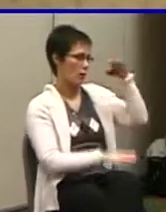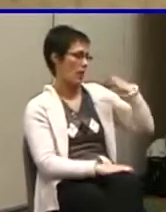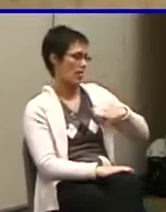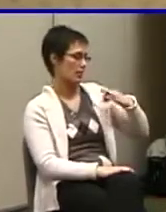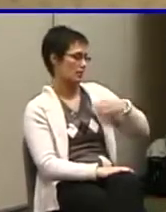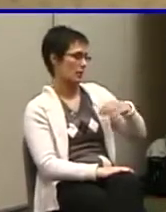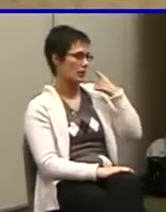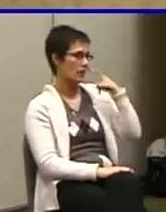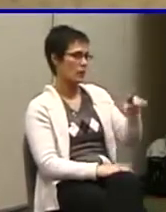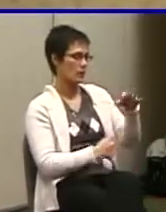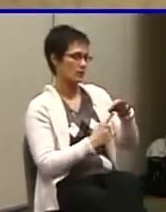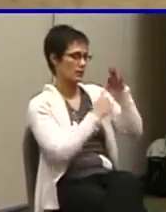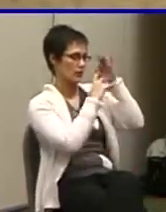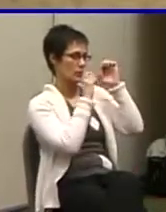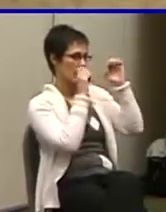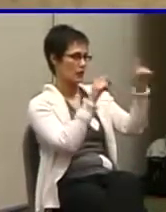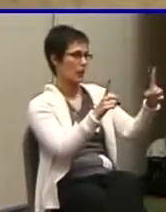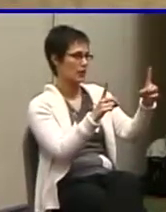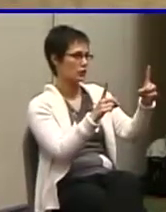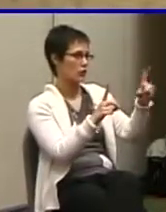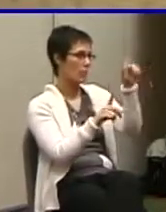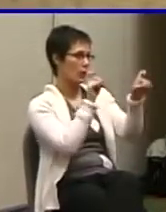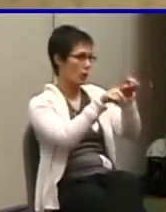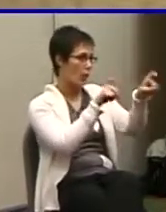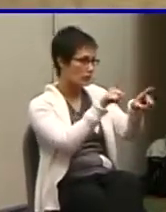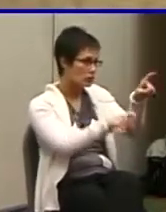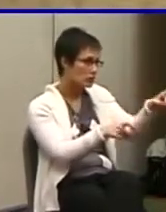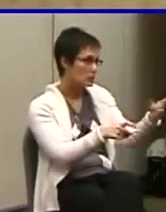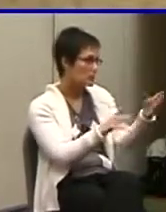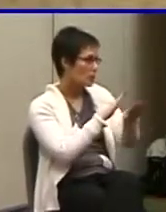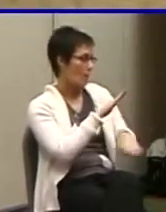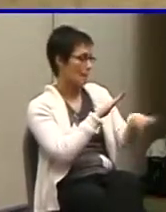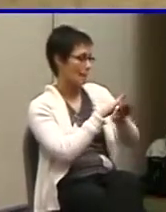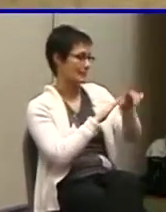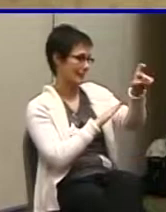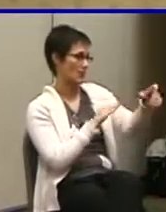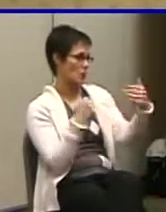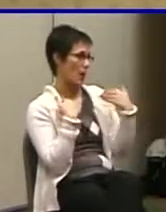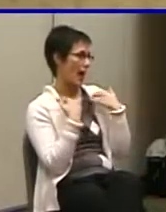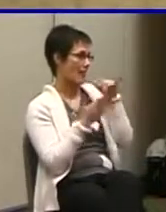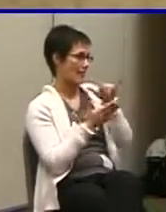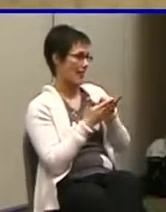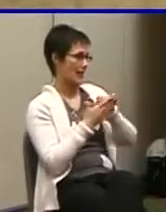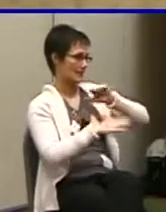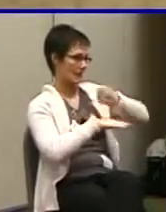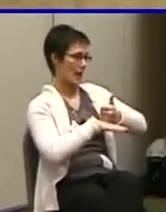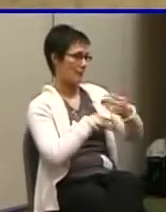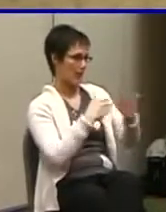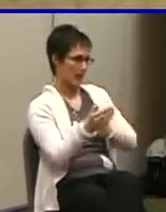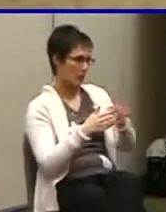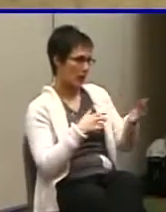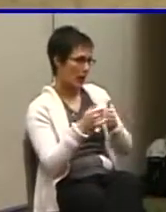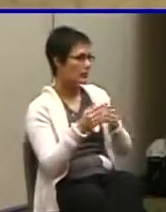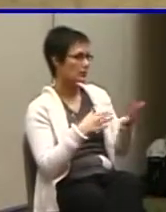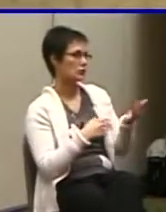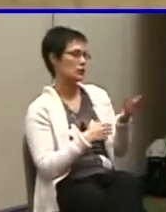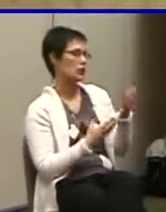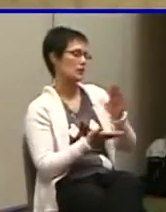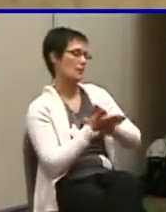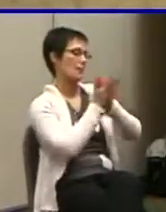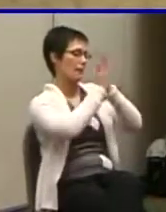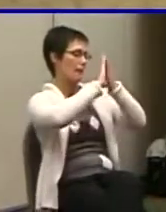issues, citizenship, whatever, you know, the questions that are asked, right. You basically have to have those things right. in place already. Yep. So it's really